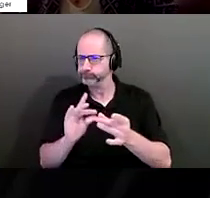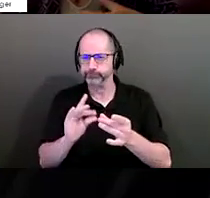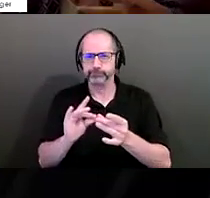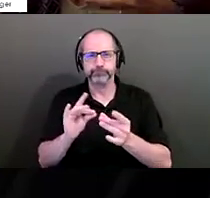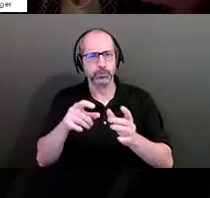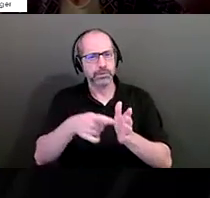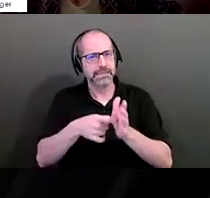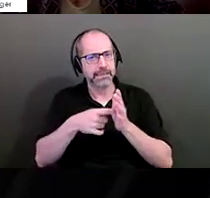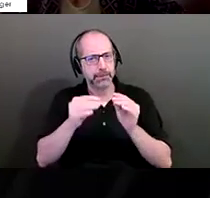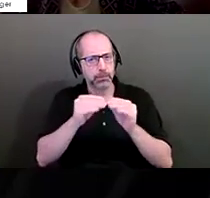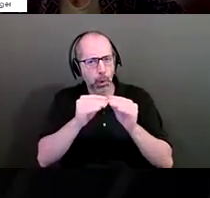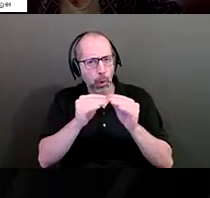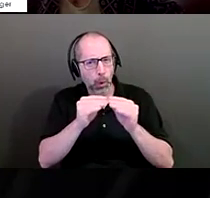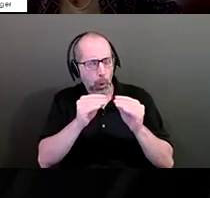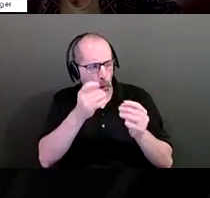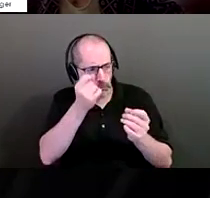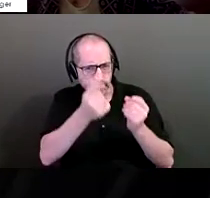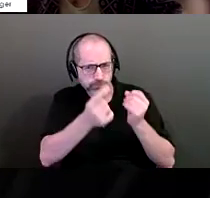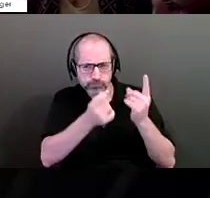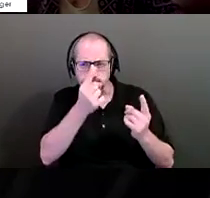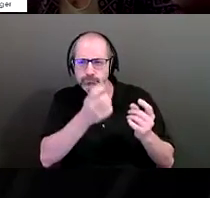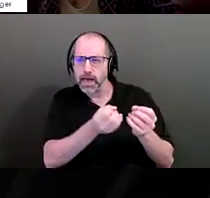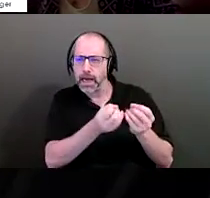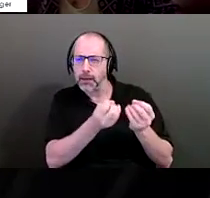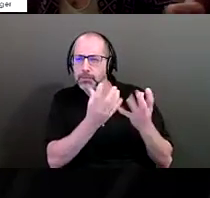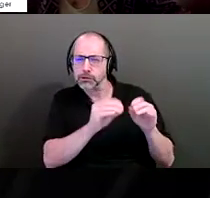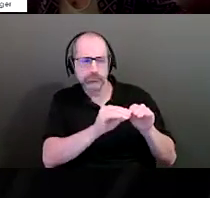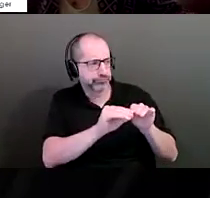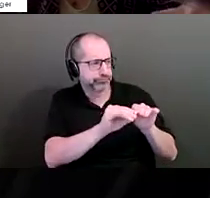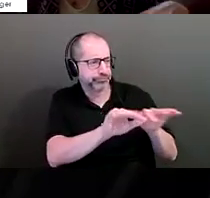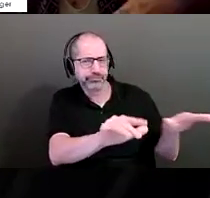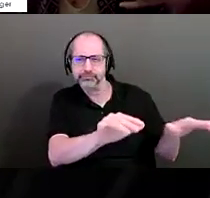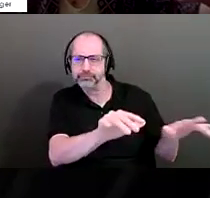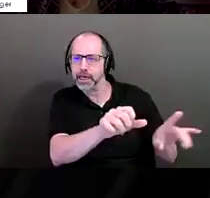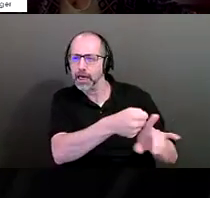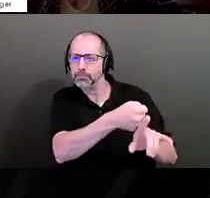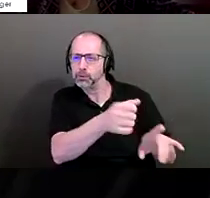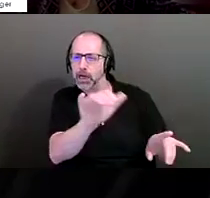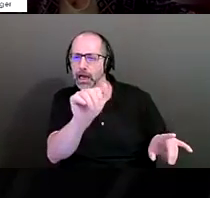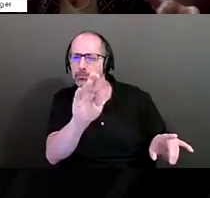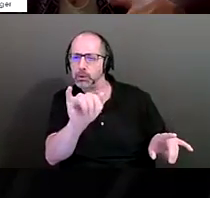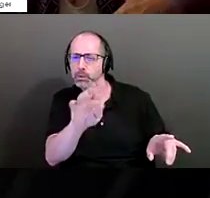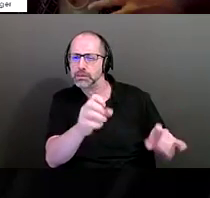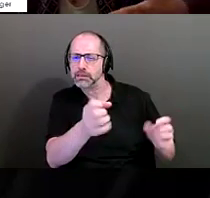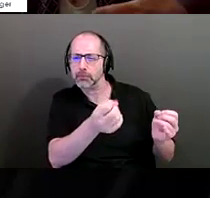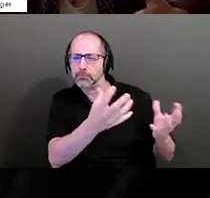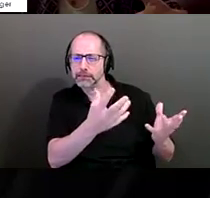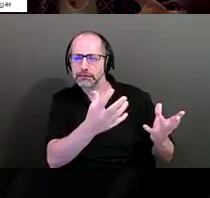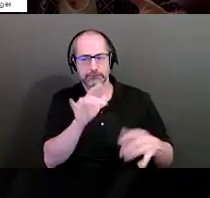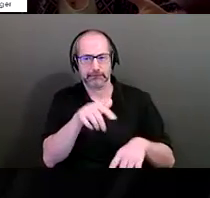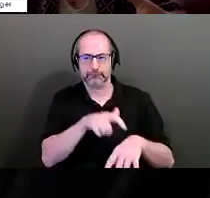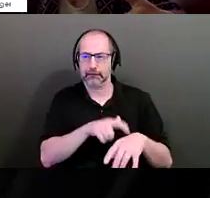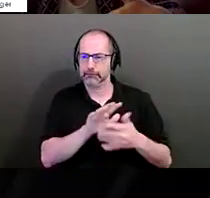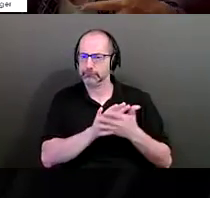about the prevalence of elder abuse. As Dr. Walsh has said, we are not exactly sure, and we began to think about